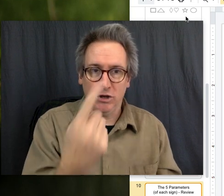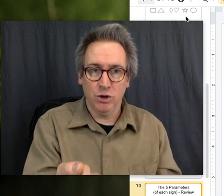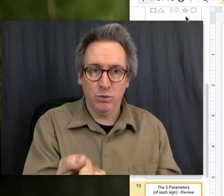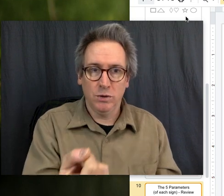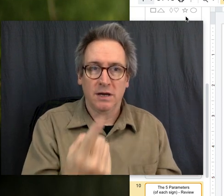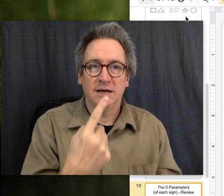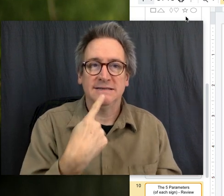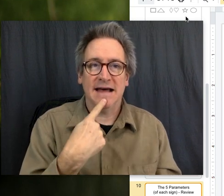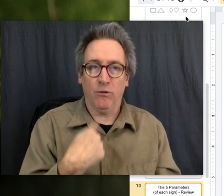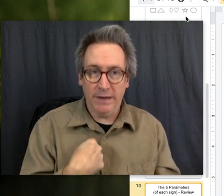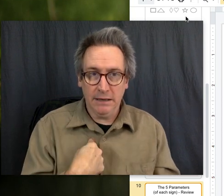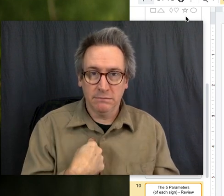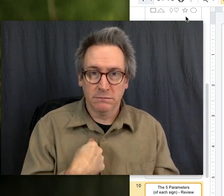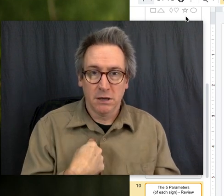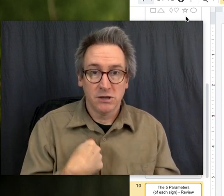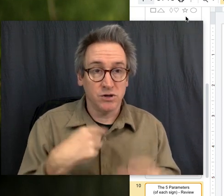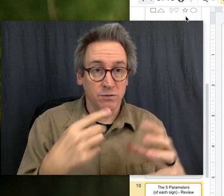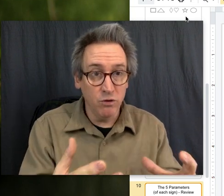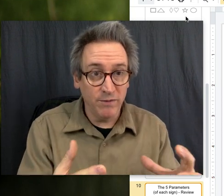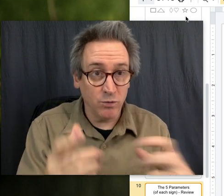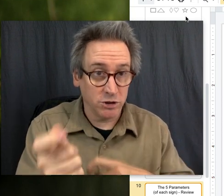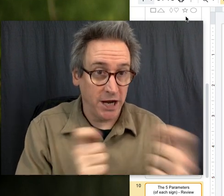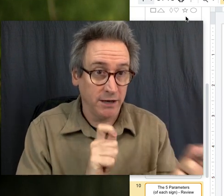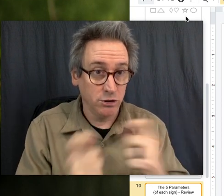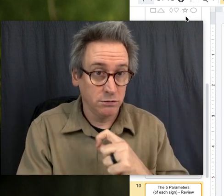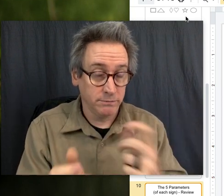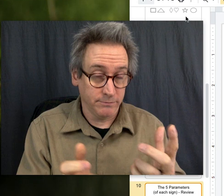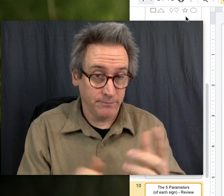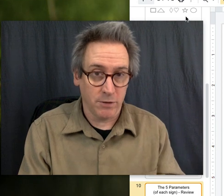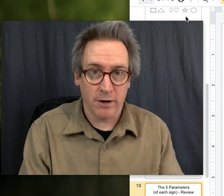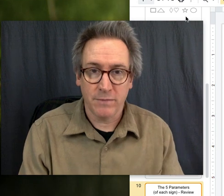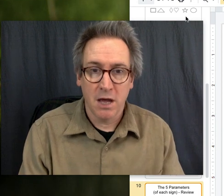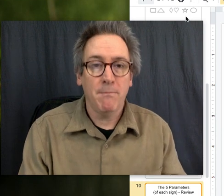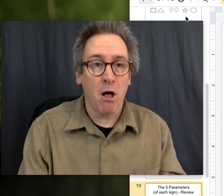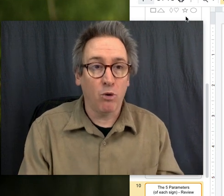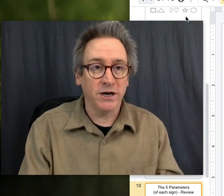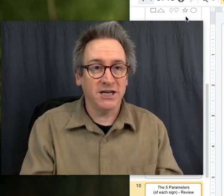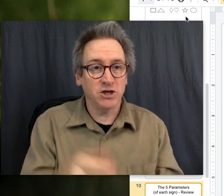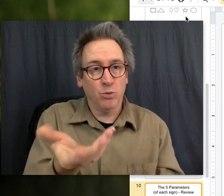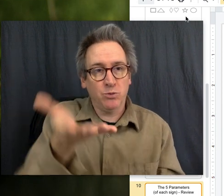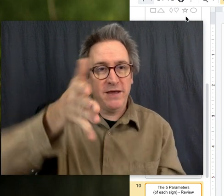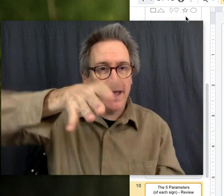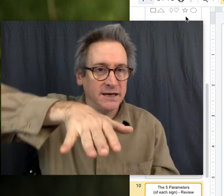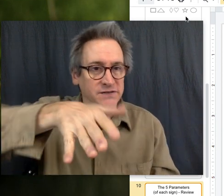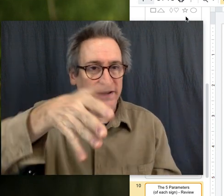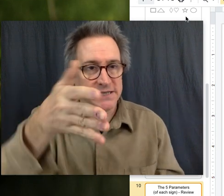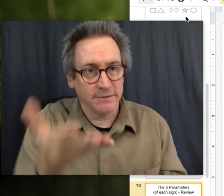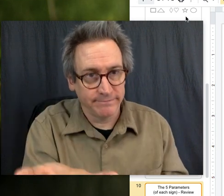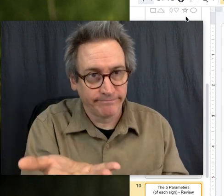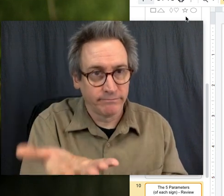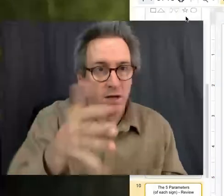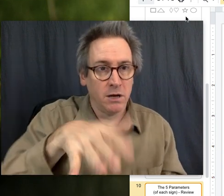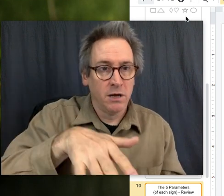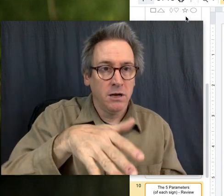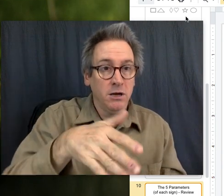tell you, tell me. So the movement will change. Palm orientation, which way the hand is facing.